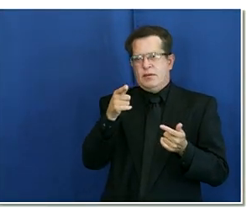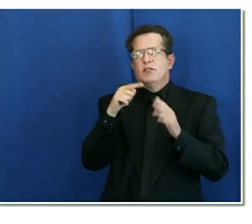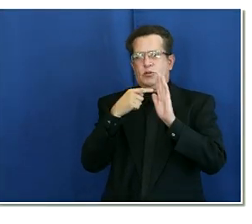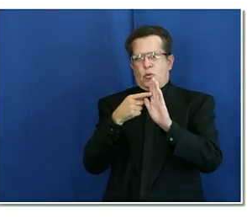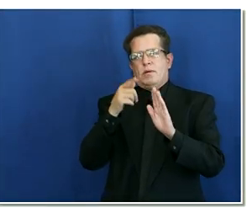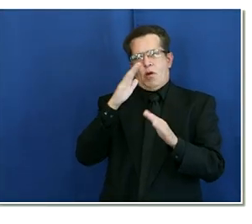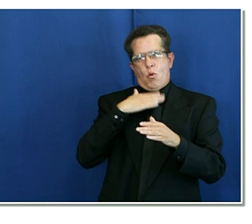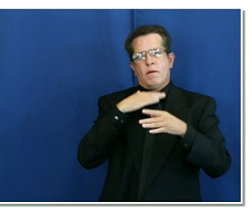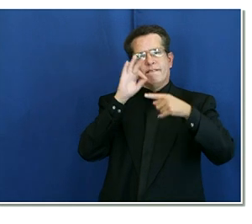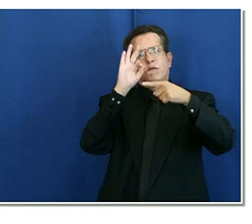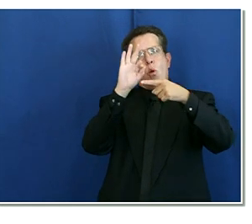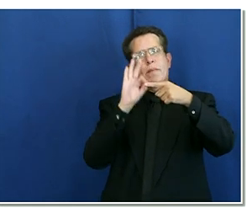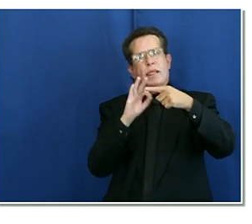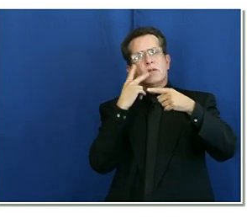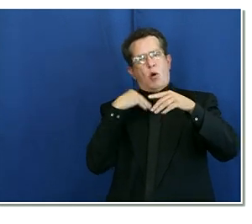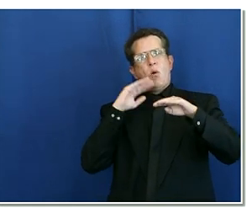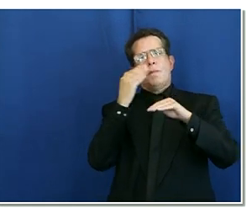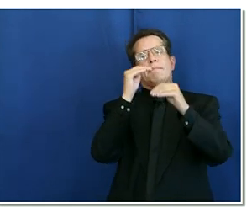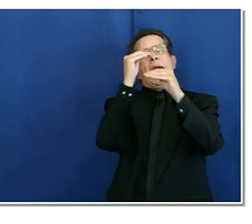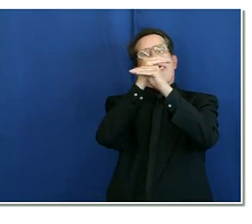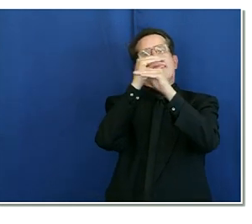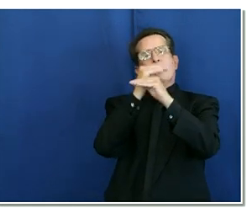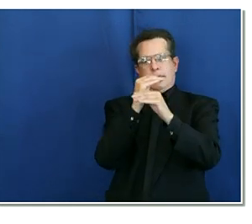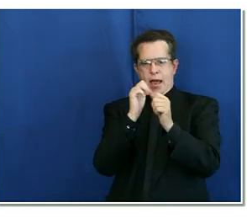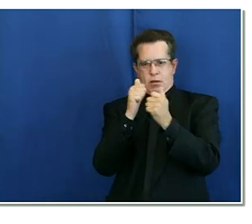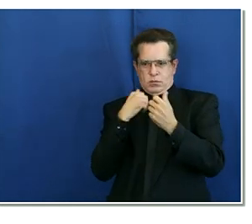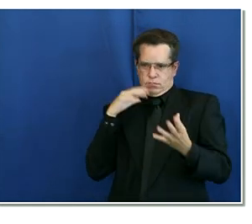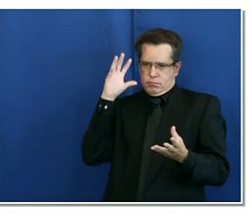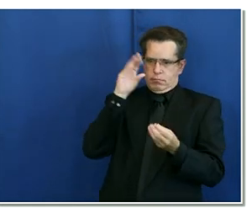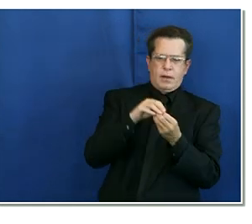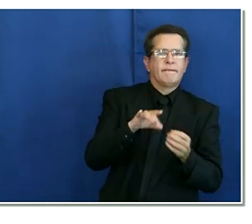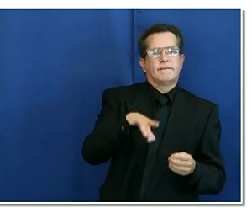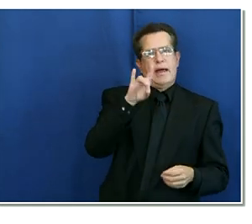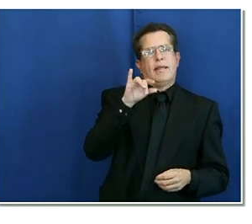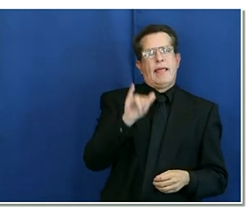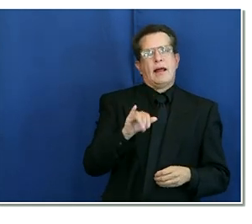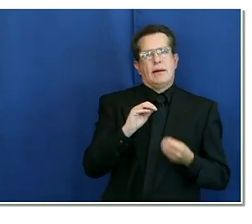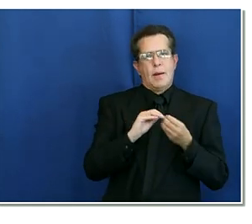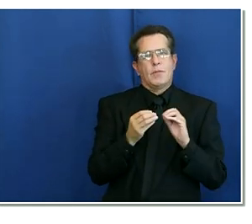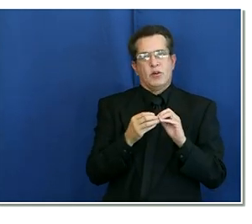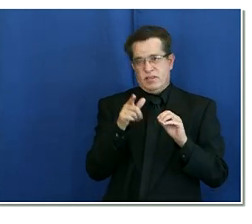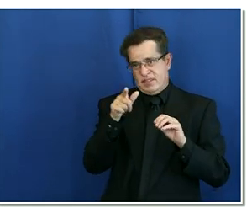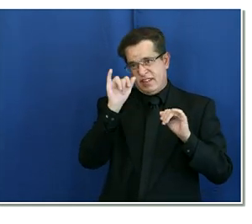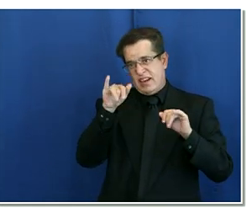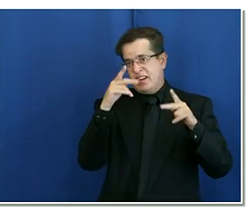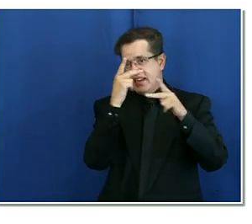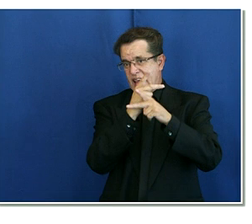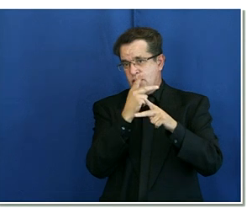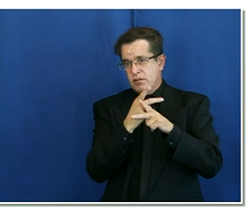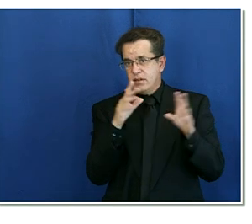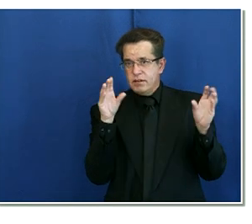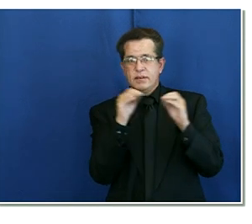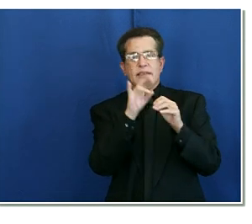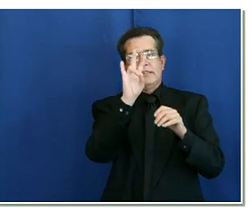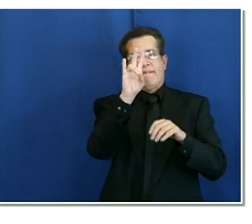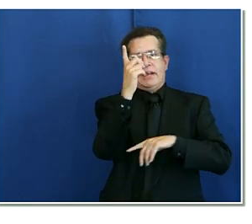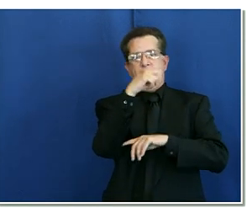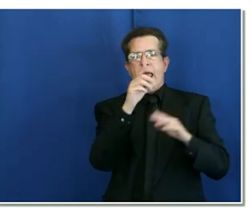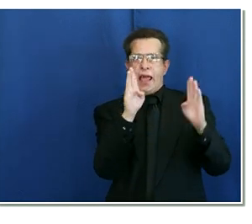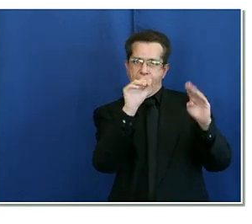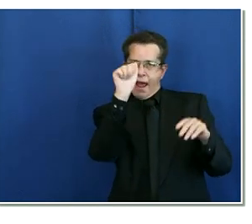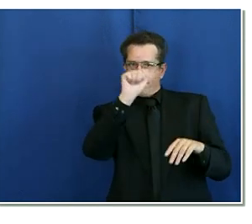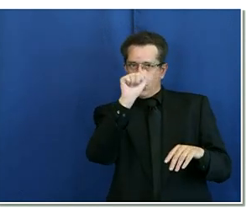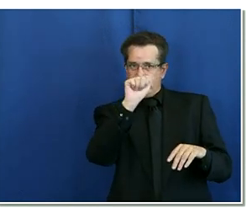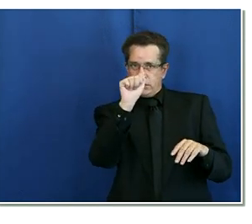formula for calculating case rates. The case rate is calculated by taking a 7-day average using